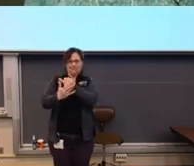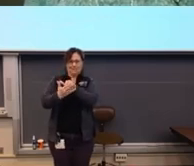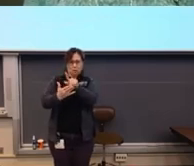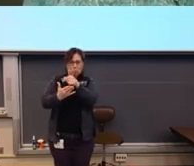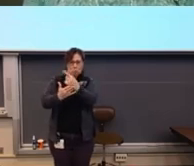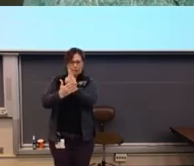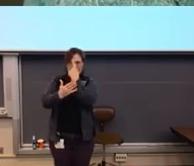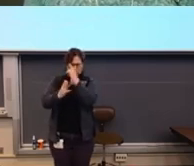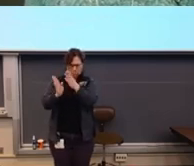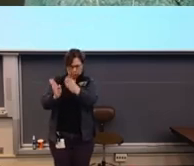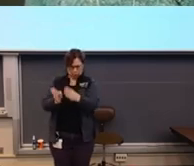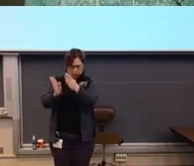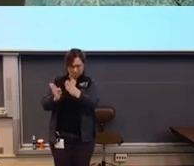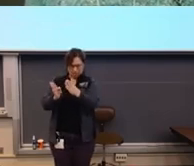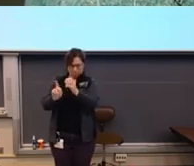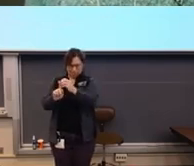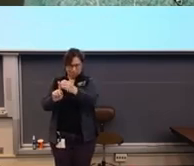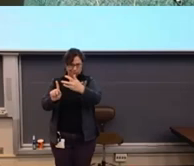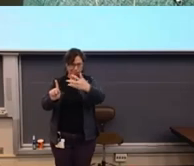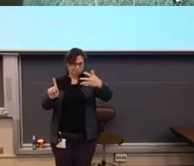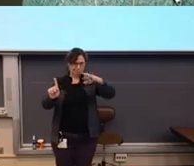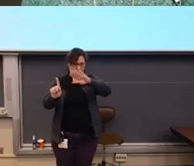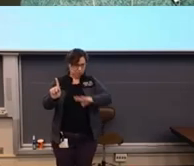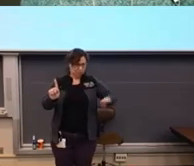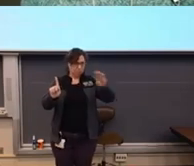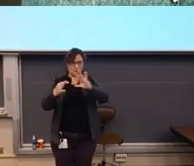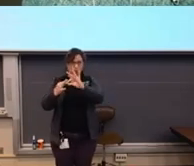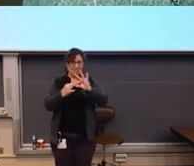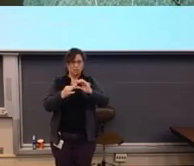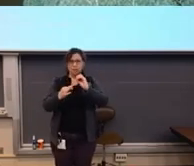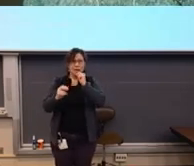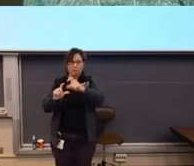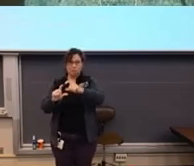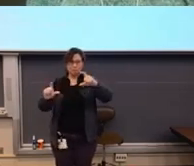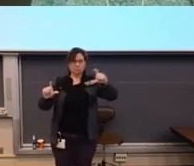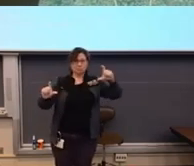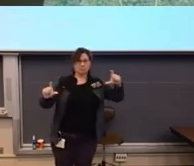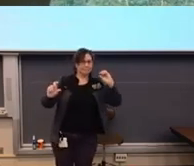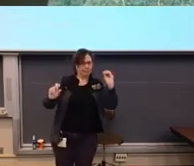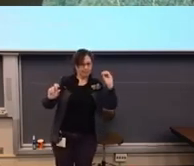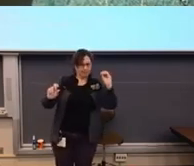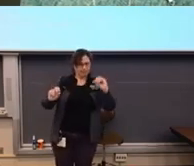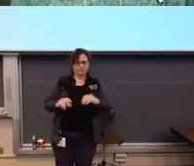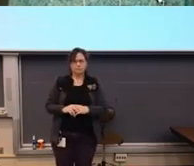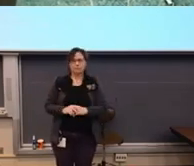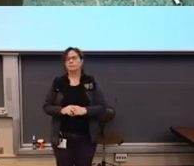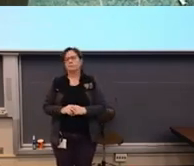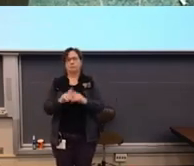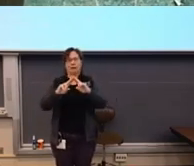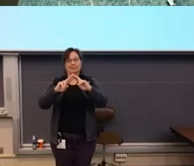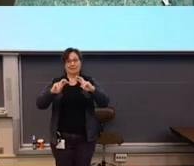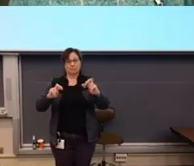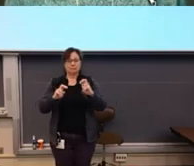the individual level, not at the level of even relationship, right? So assessment and